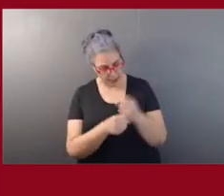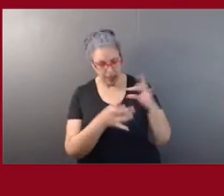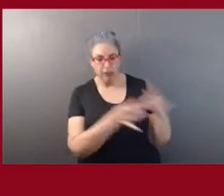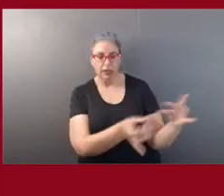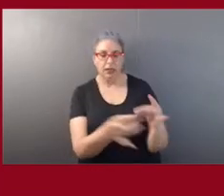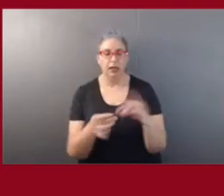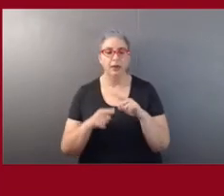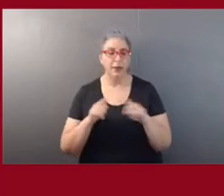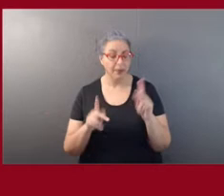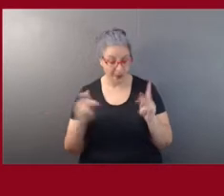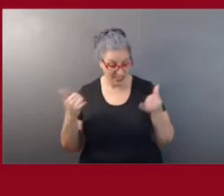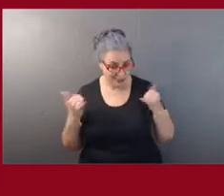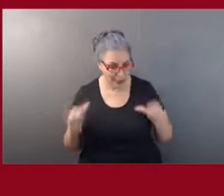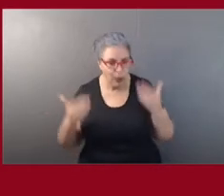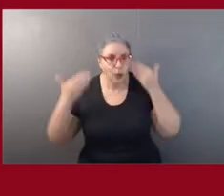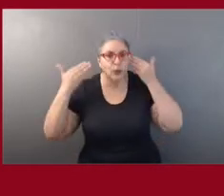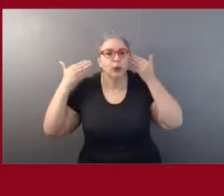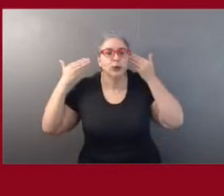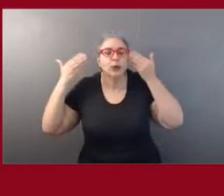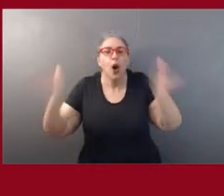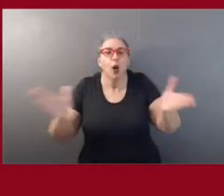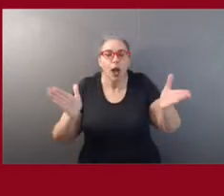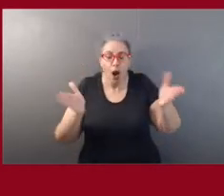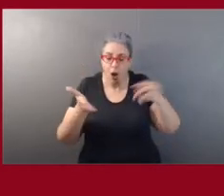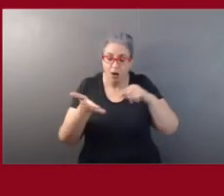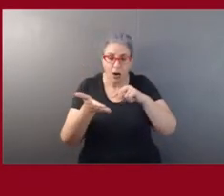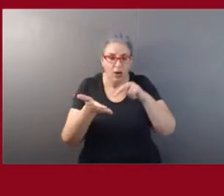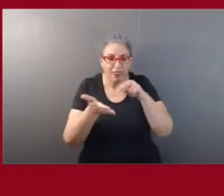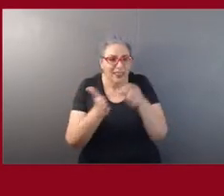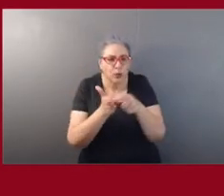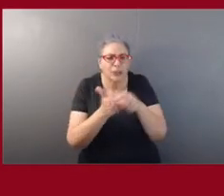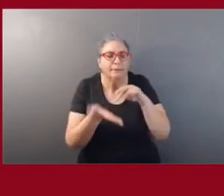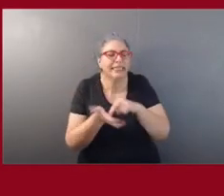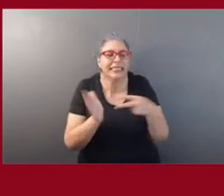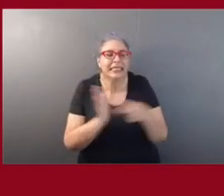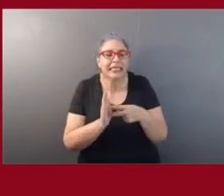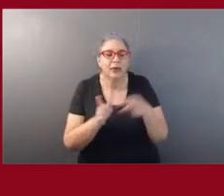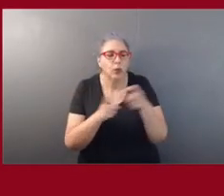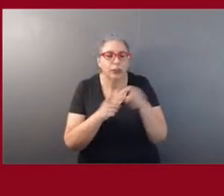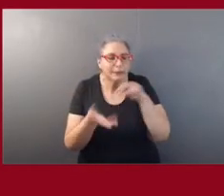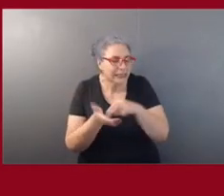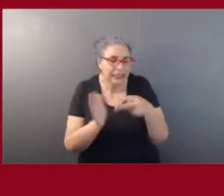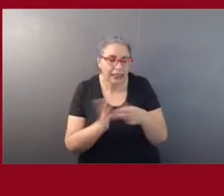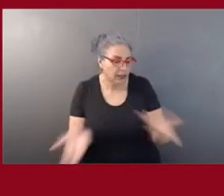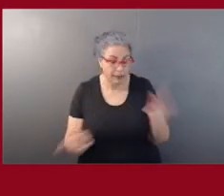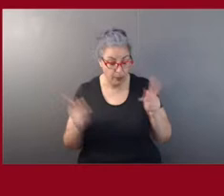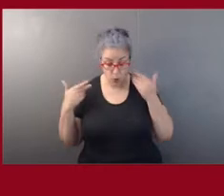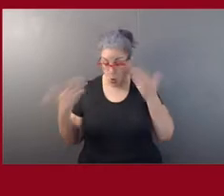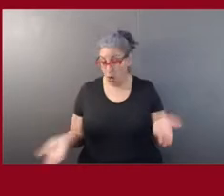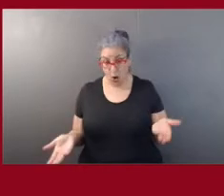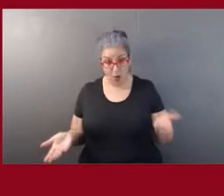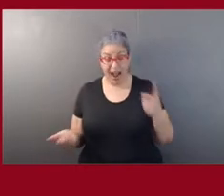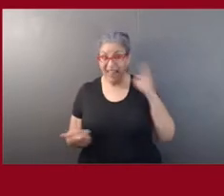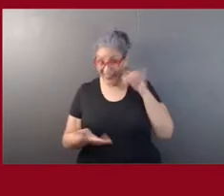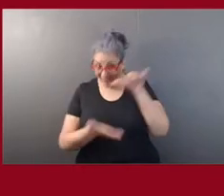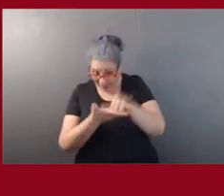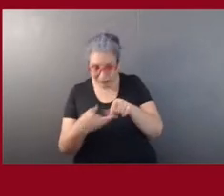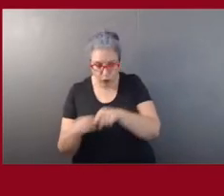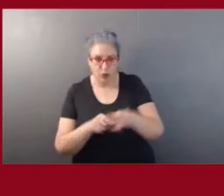still don't actually know the definitions of these words that they're using. And I think that that also in itself is an